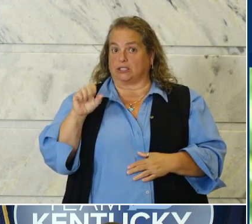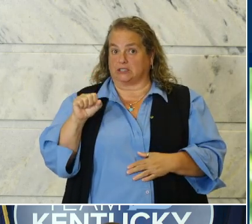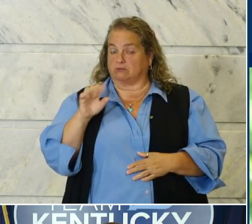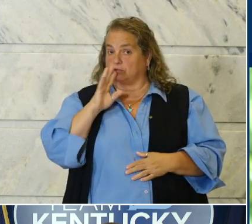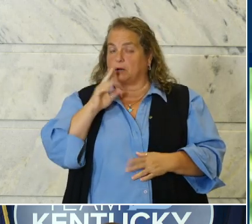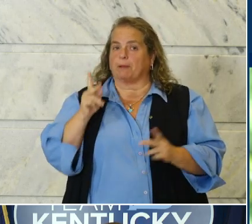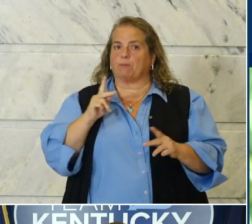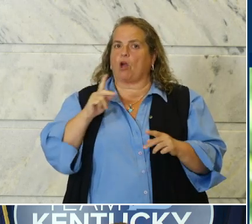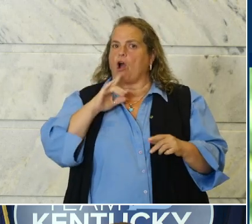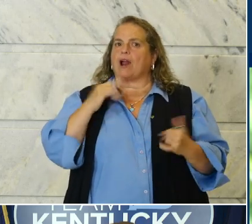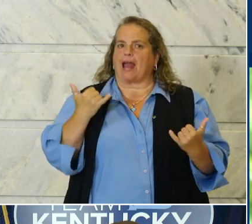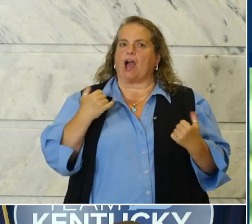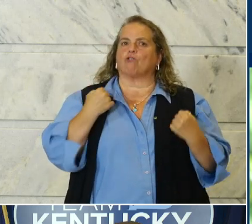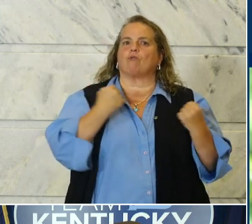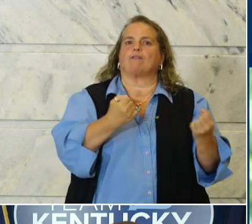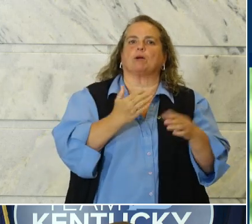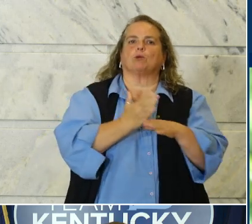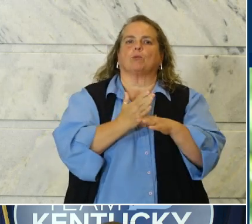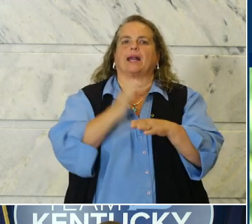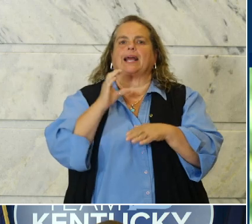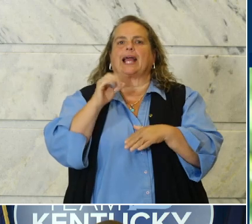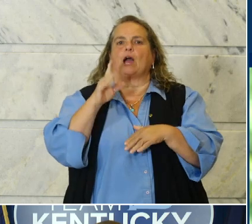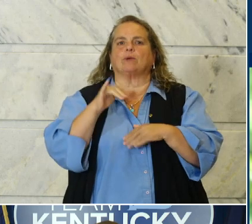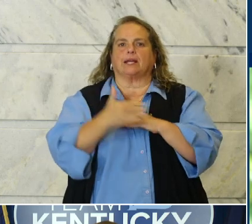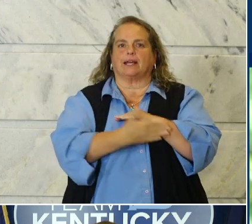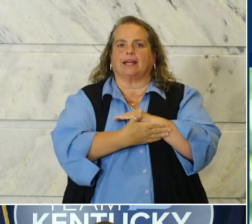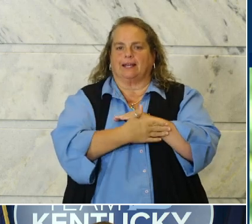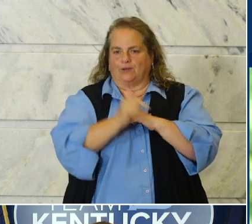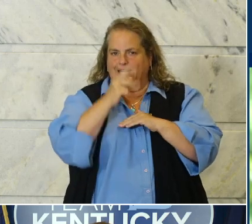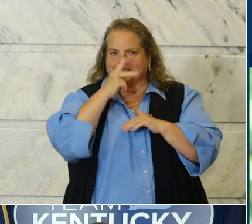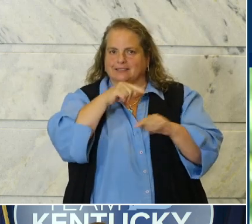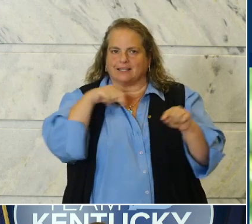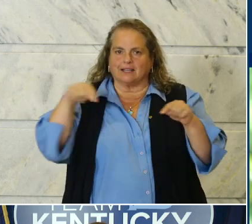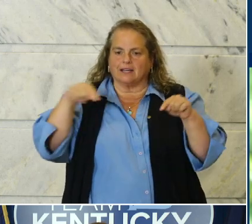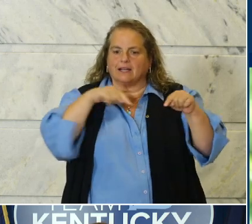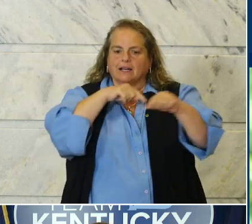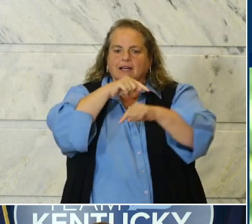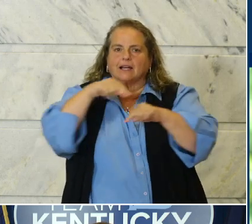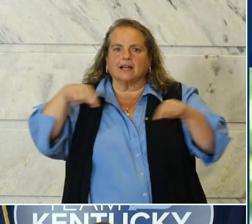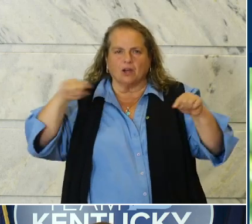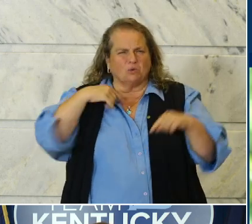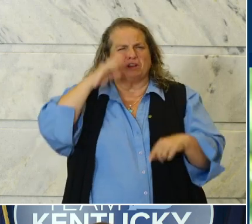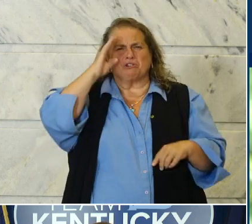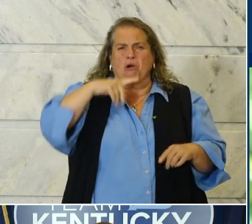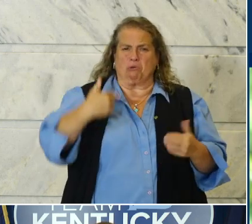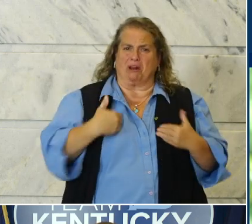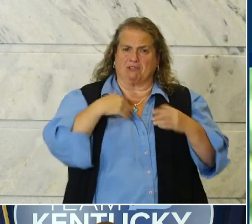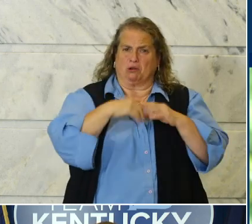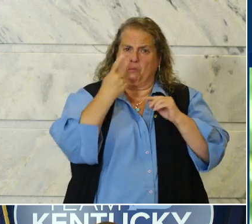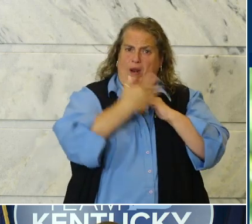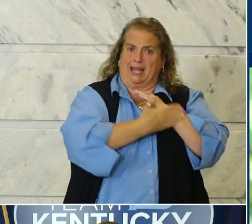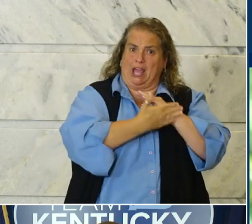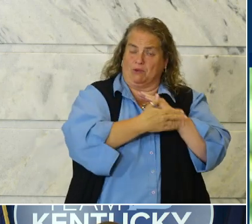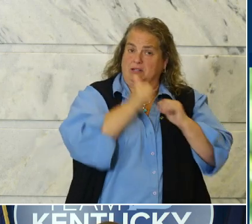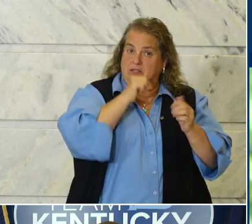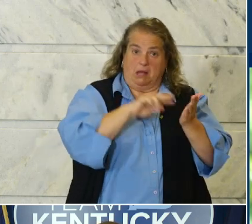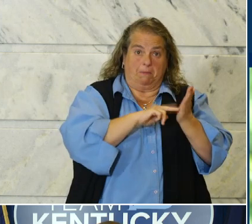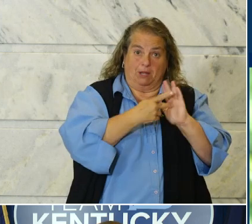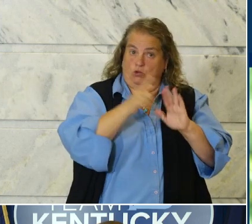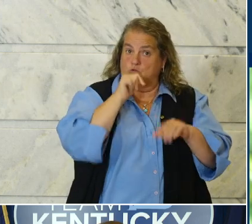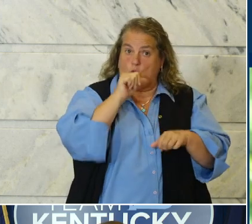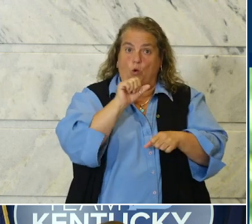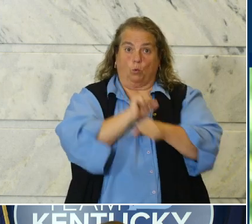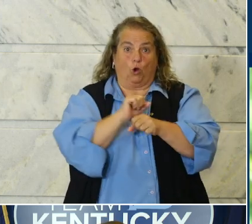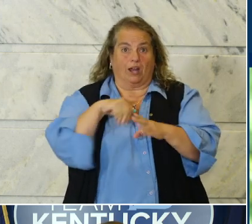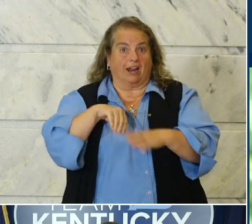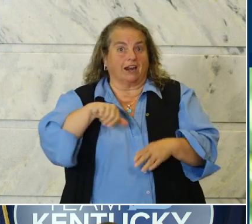traveling in between them. They've looked at the data on that, but we see it. We know just because you live in one county doesn't mean that you don't work in